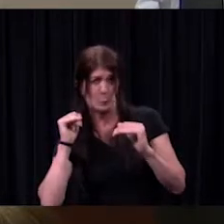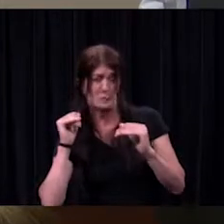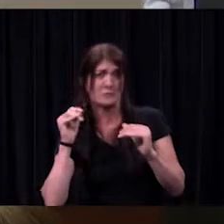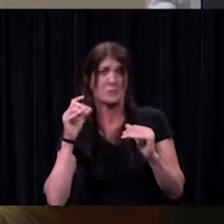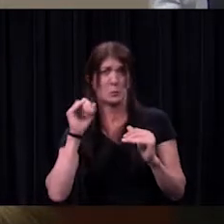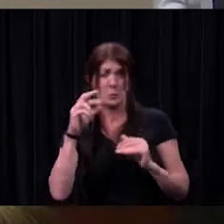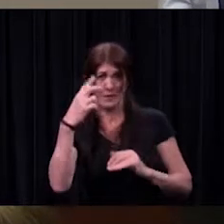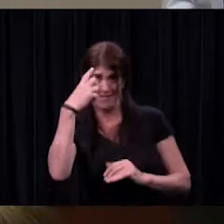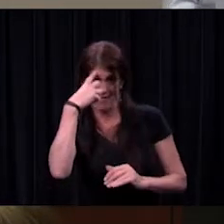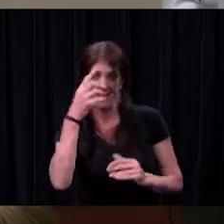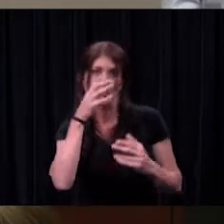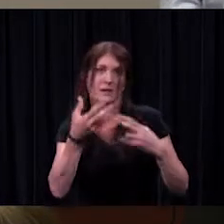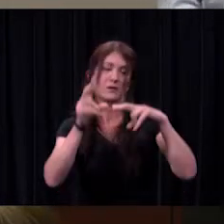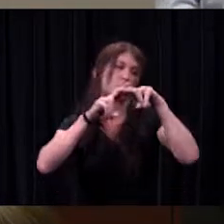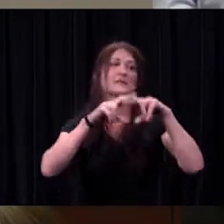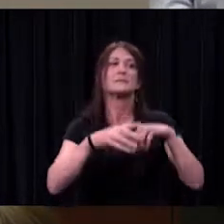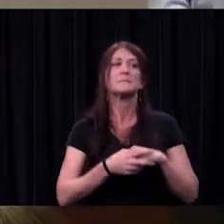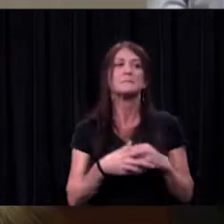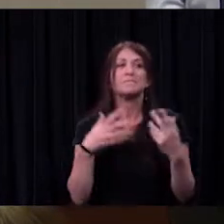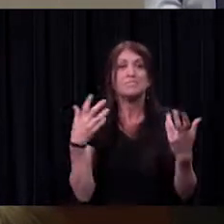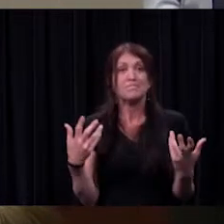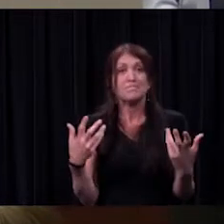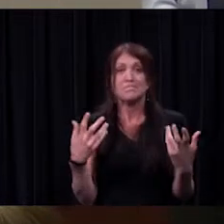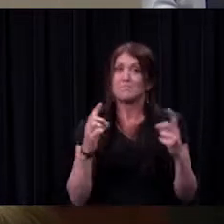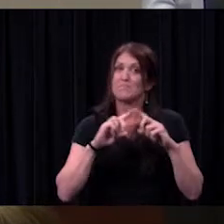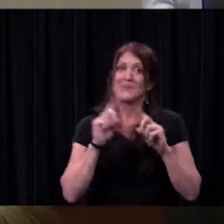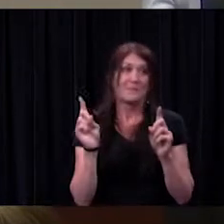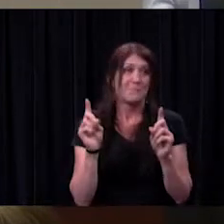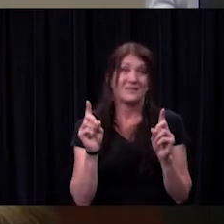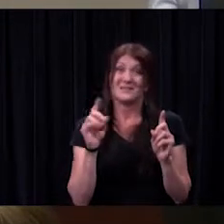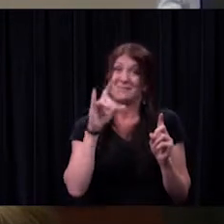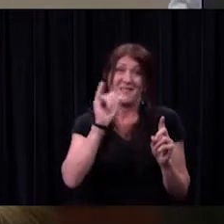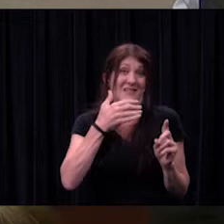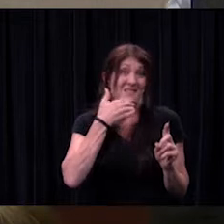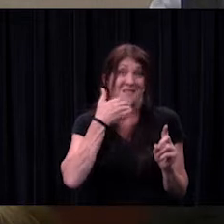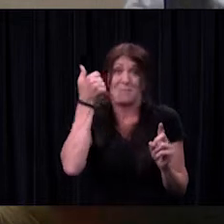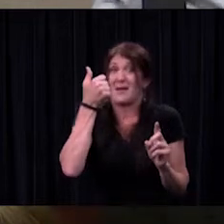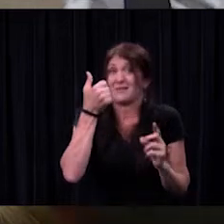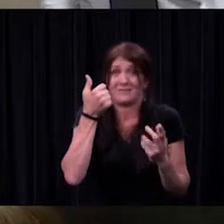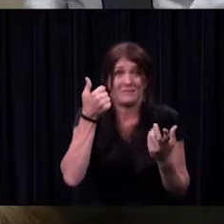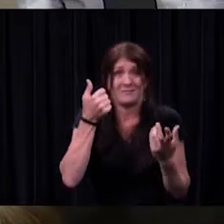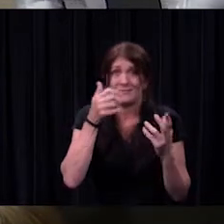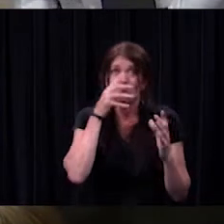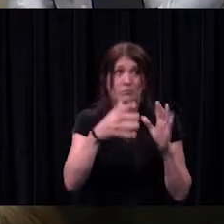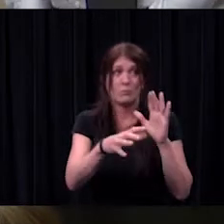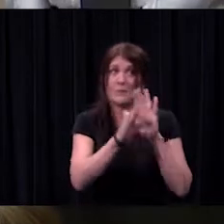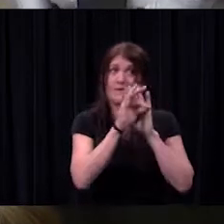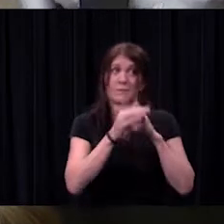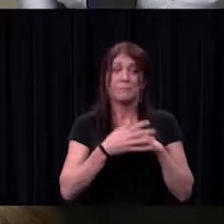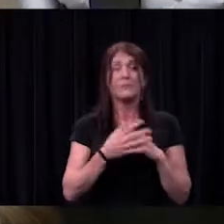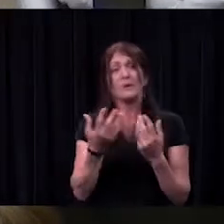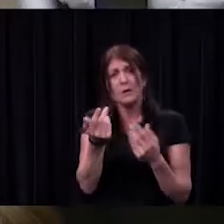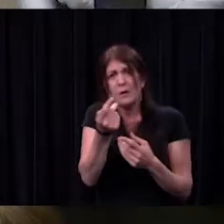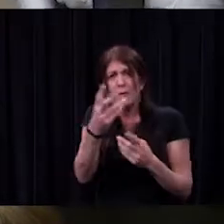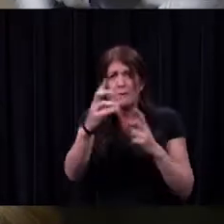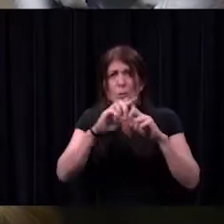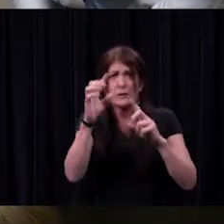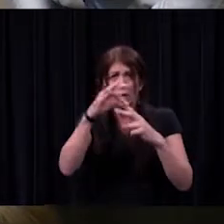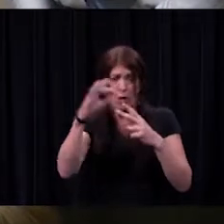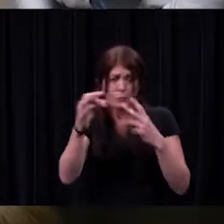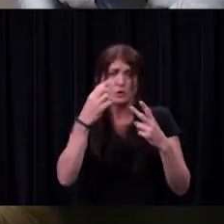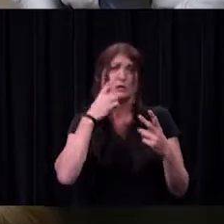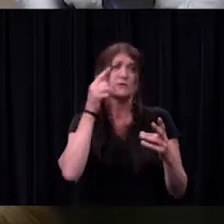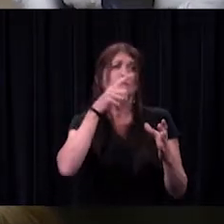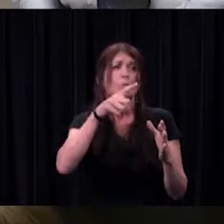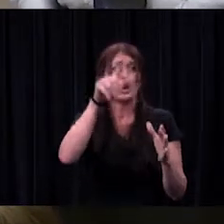thought, but that's the best program. We do have some options to lower the